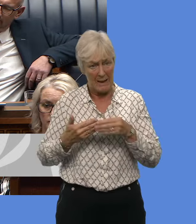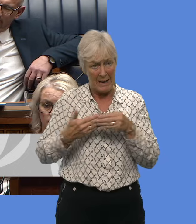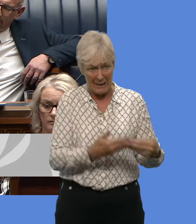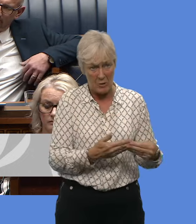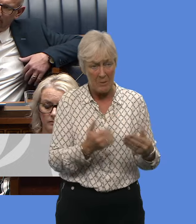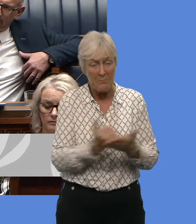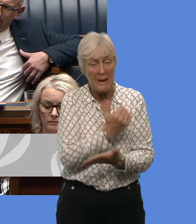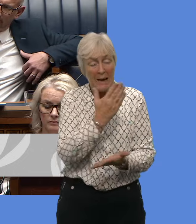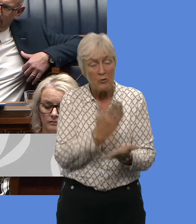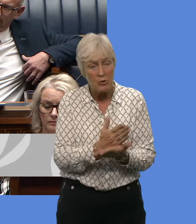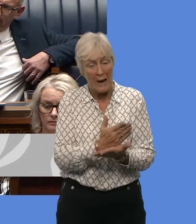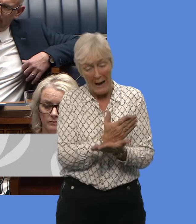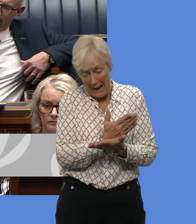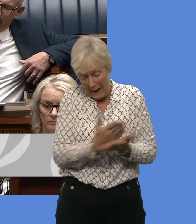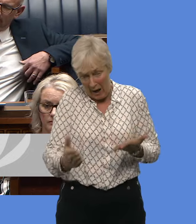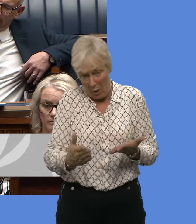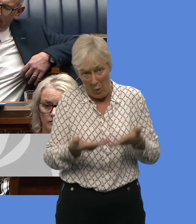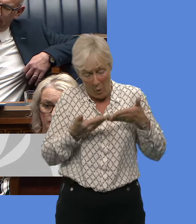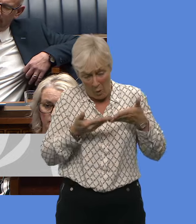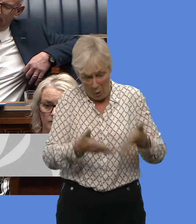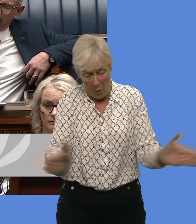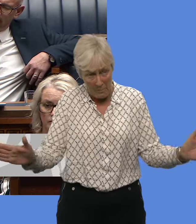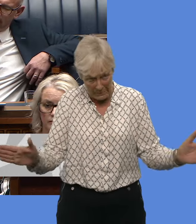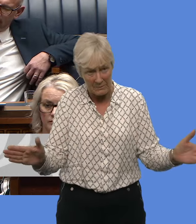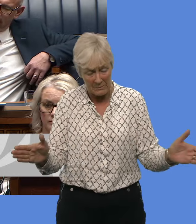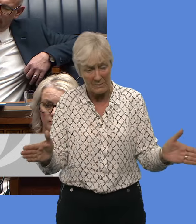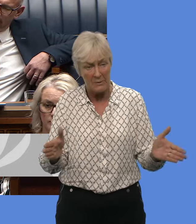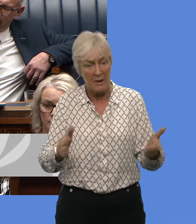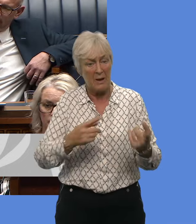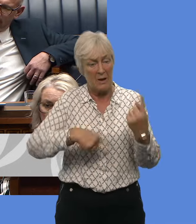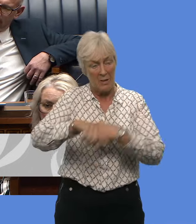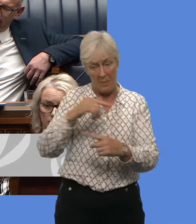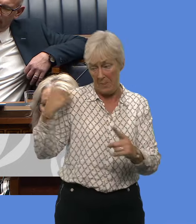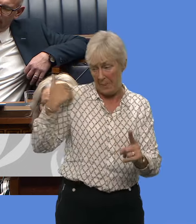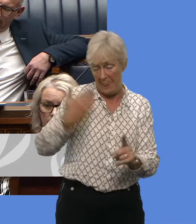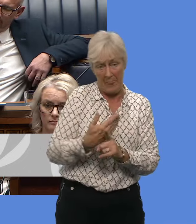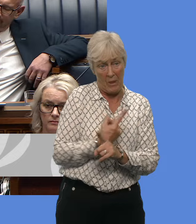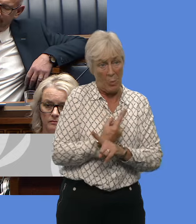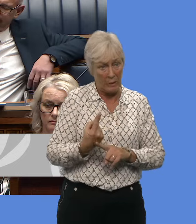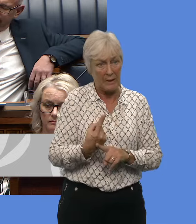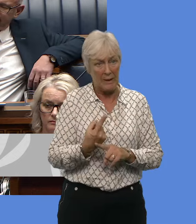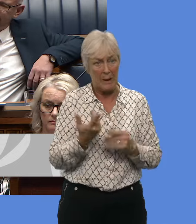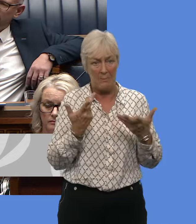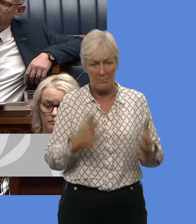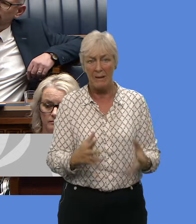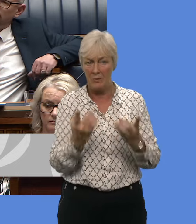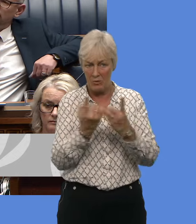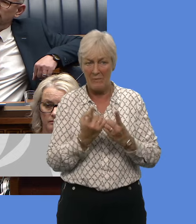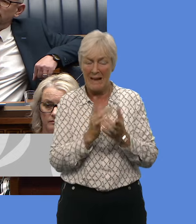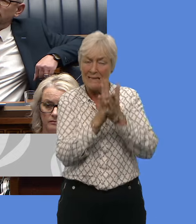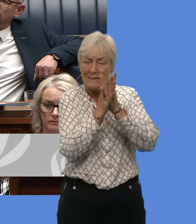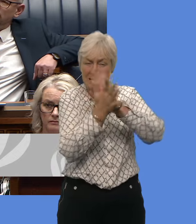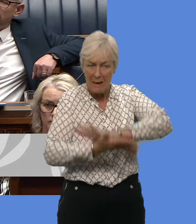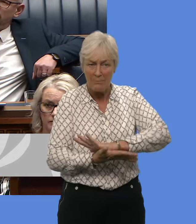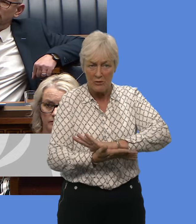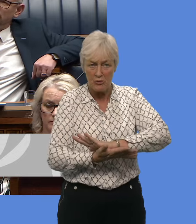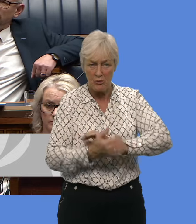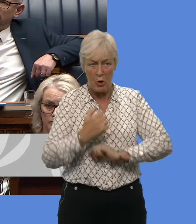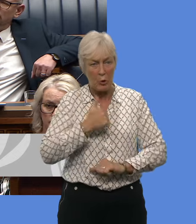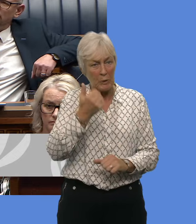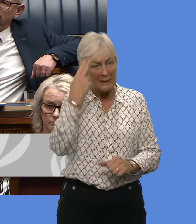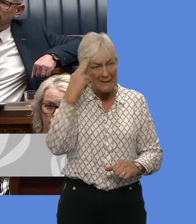make clear that we're being fully transparent and open. And I think the course of the last week or so has been something that has damaged that credibility, and we